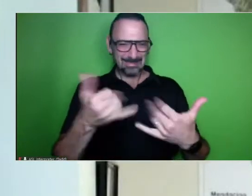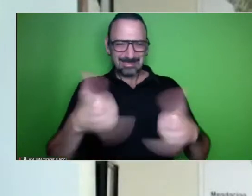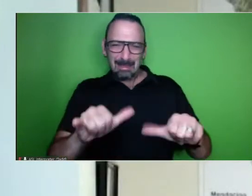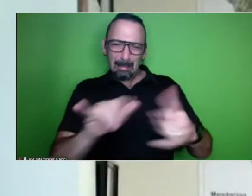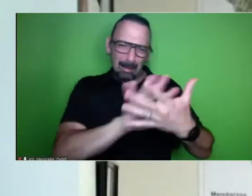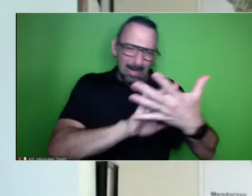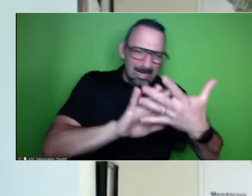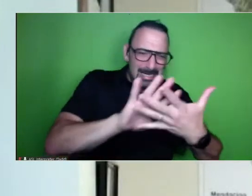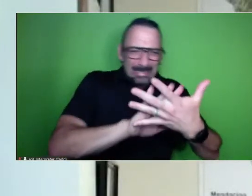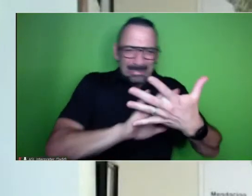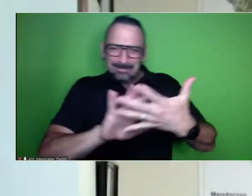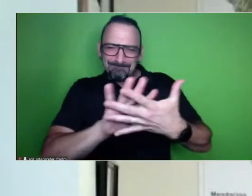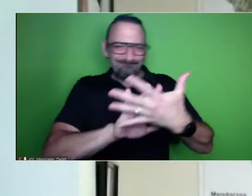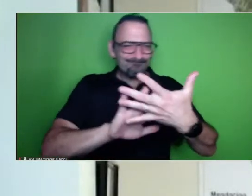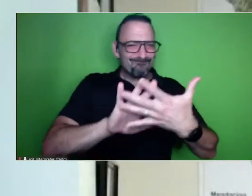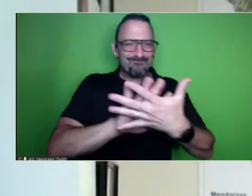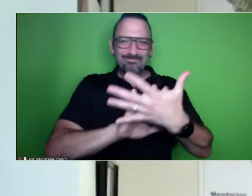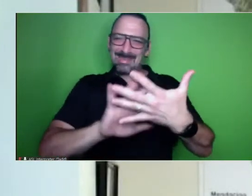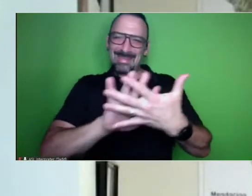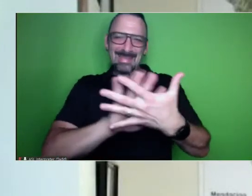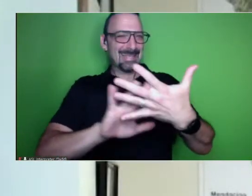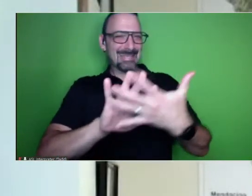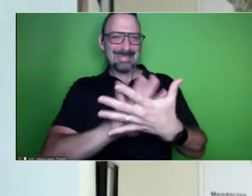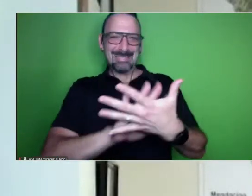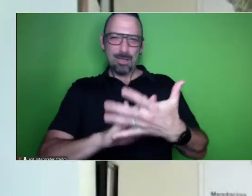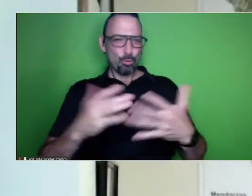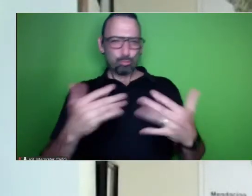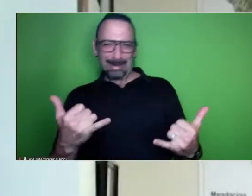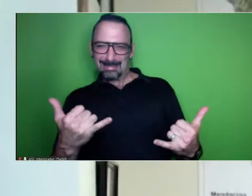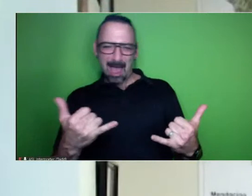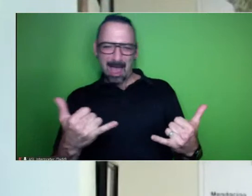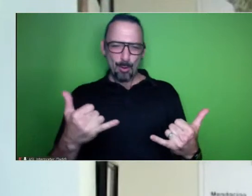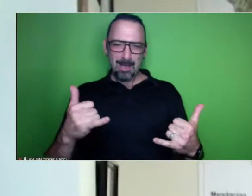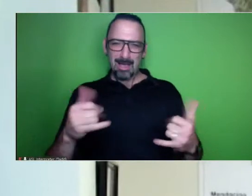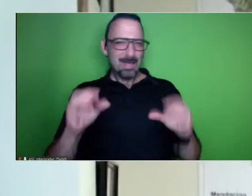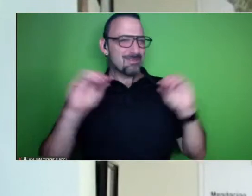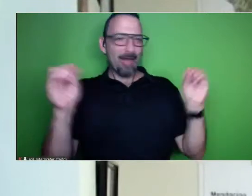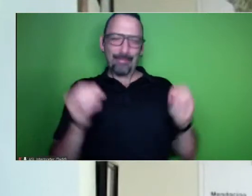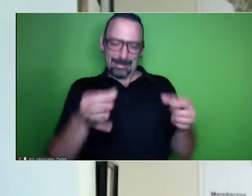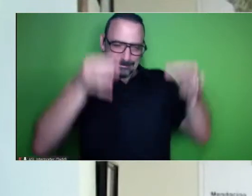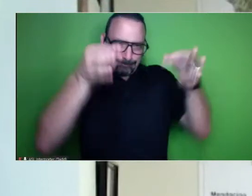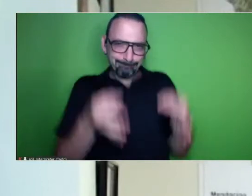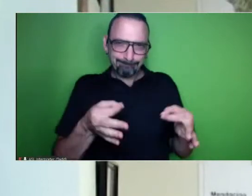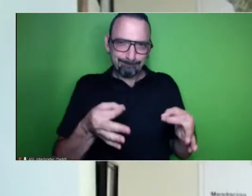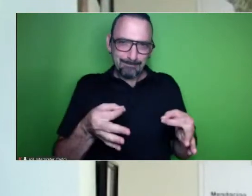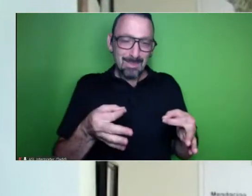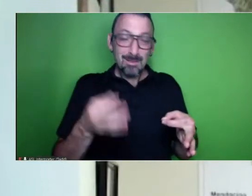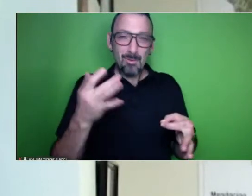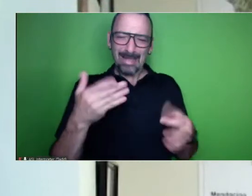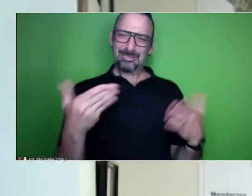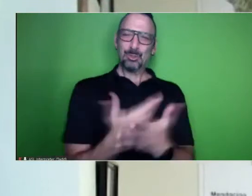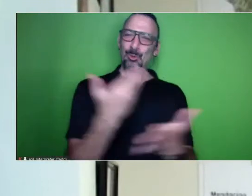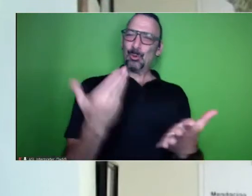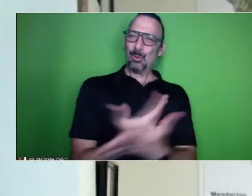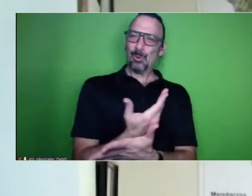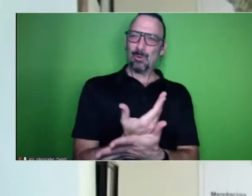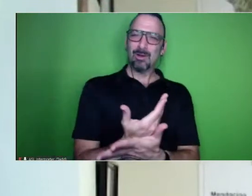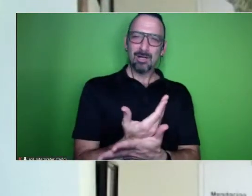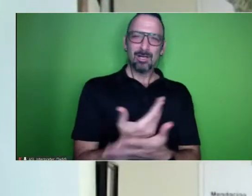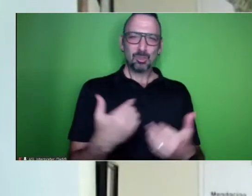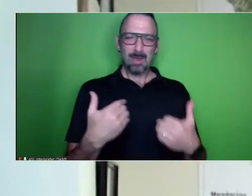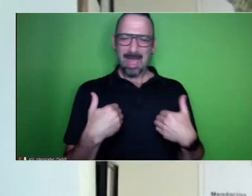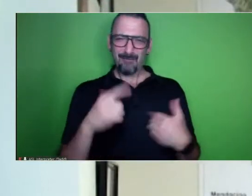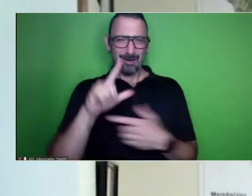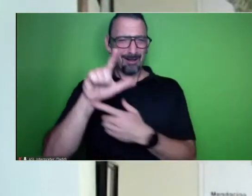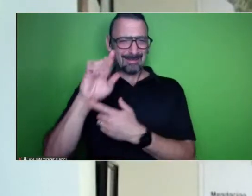it's a little bit of a moving target. So the labs and the CLIA, which is a lab quality